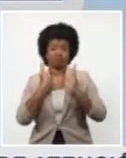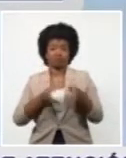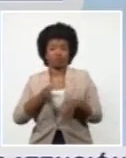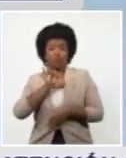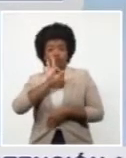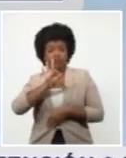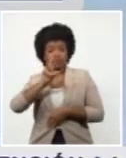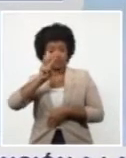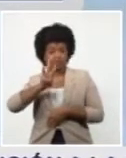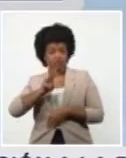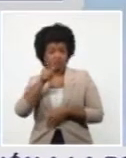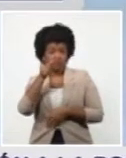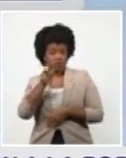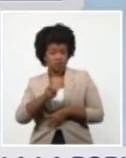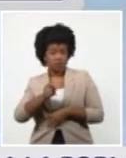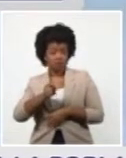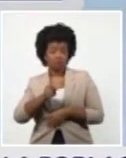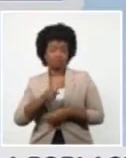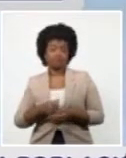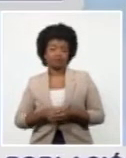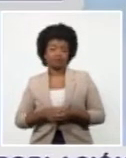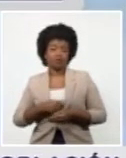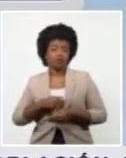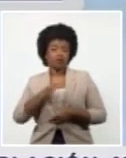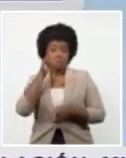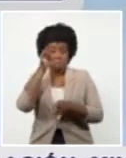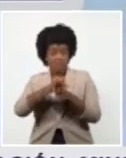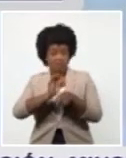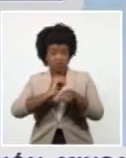97.9% have a stable clinical course.